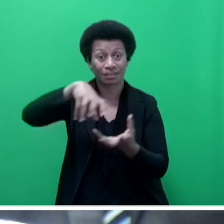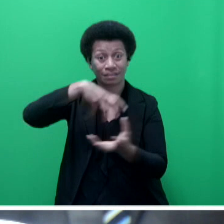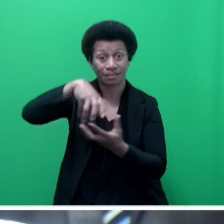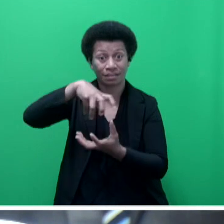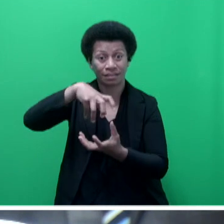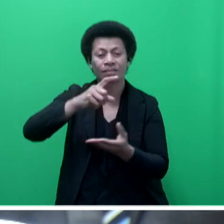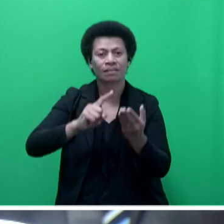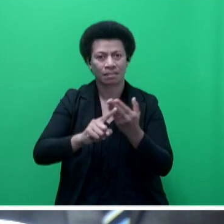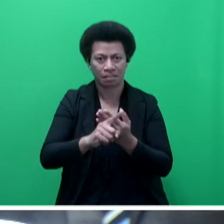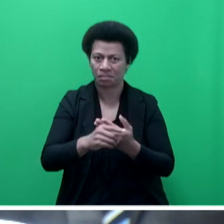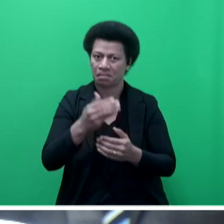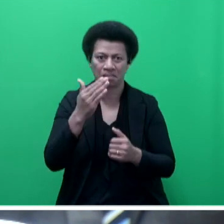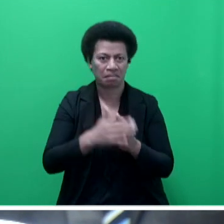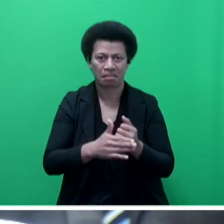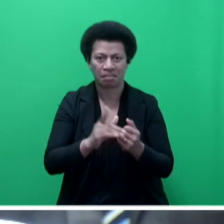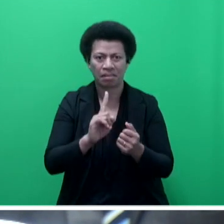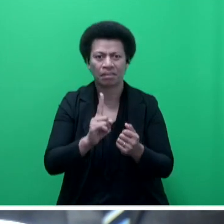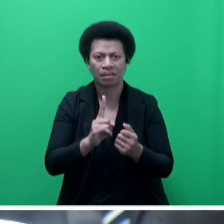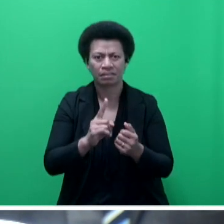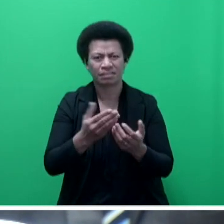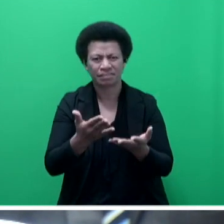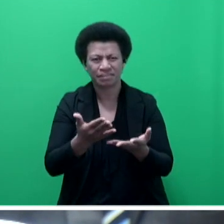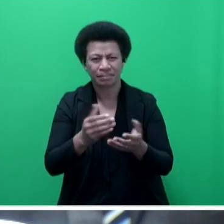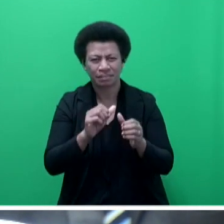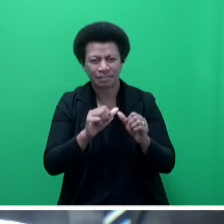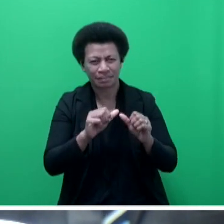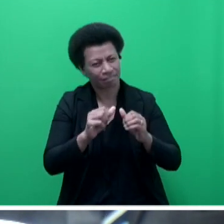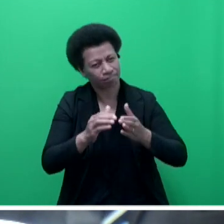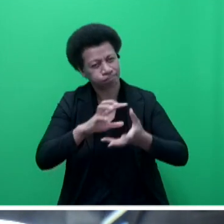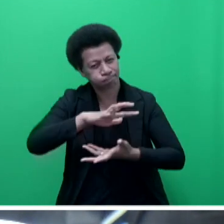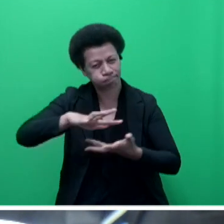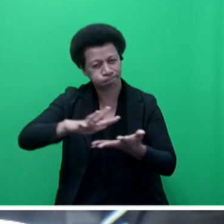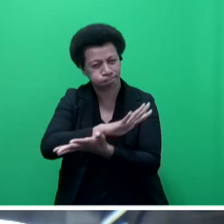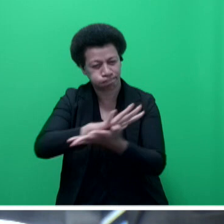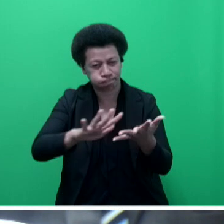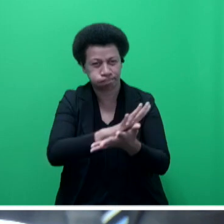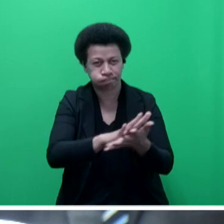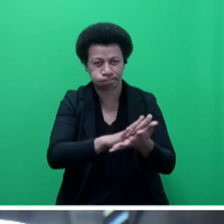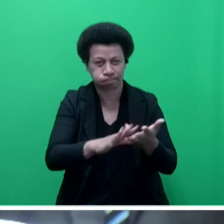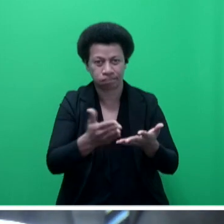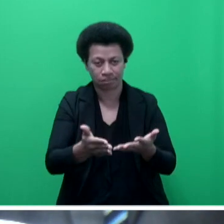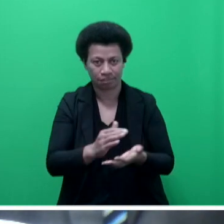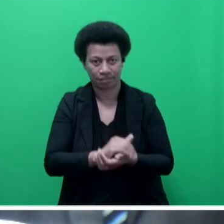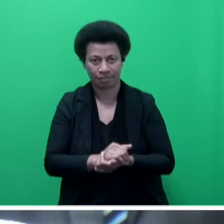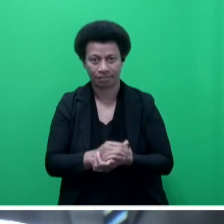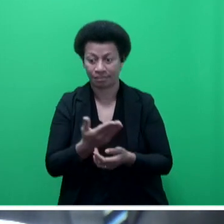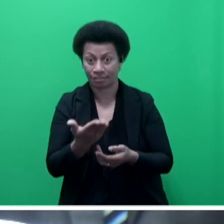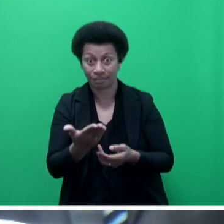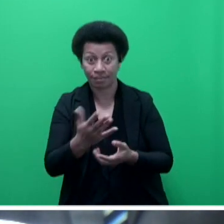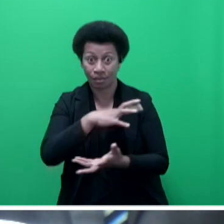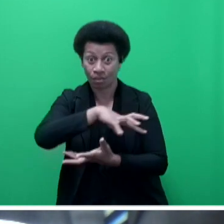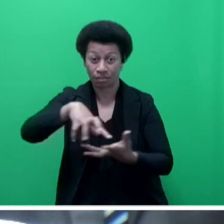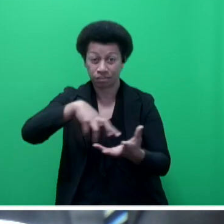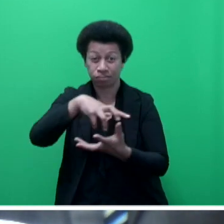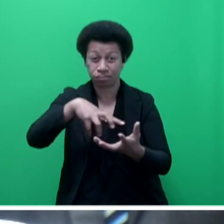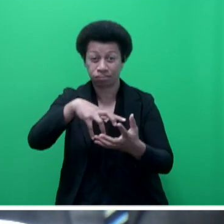spare the 40-year-old pavilion. The two pavilions, A and B, sustained substantial damage as the strong winds tore